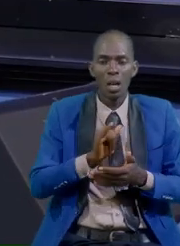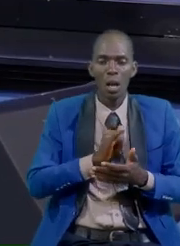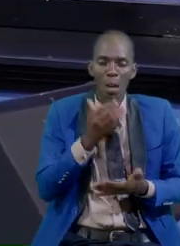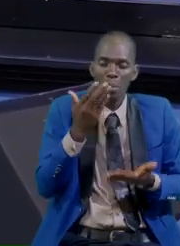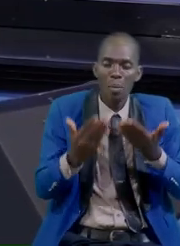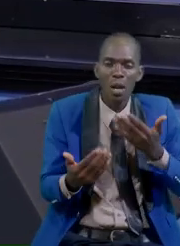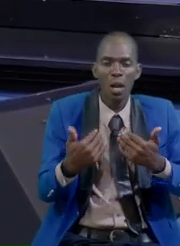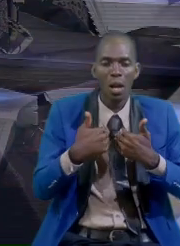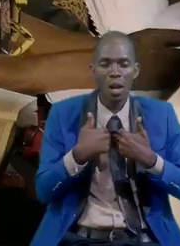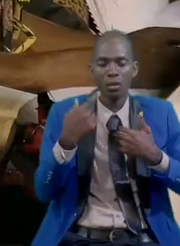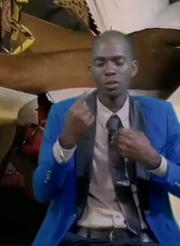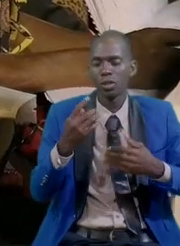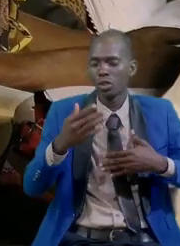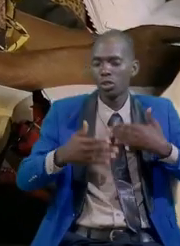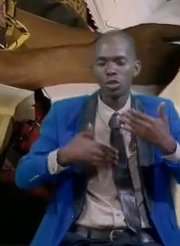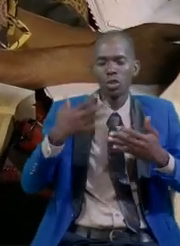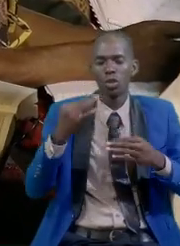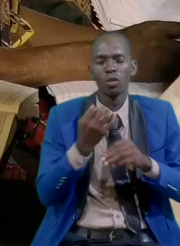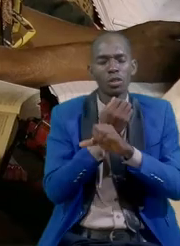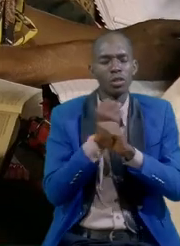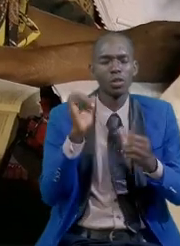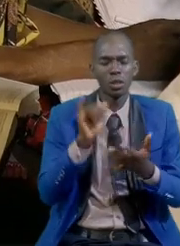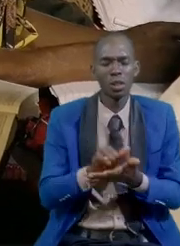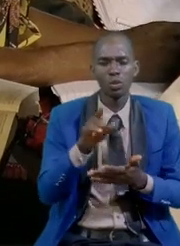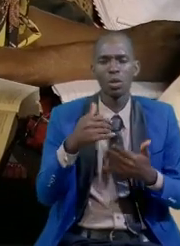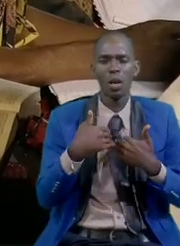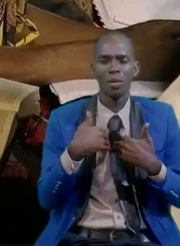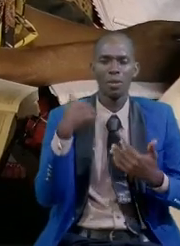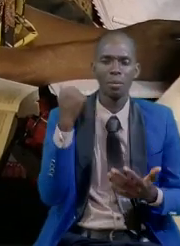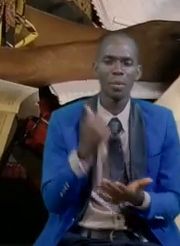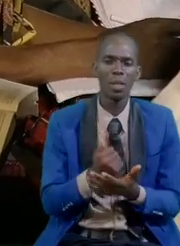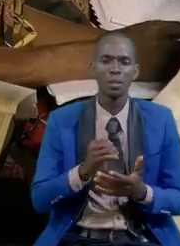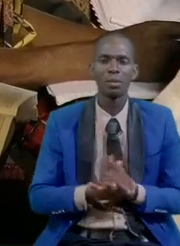of salvation like you have? Amen.